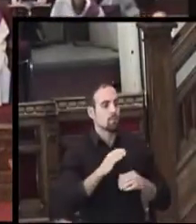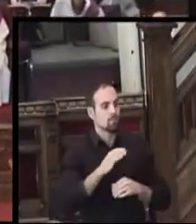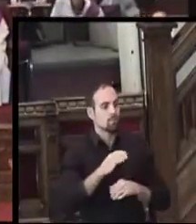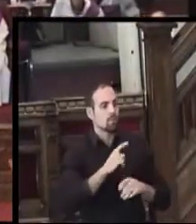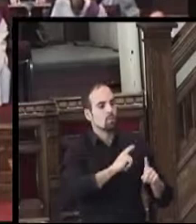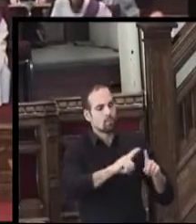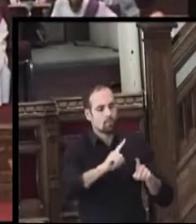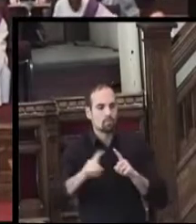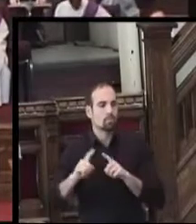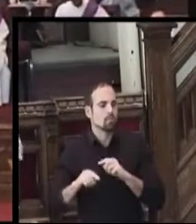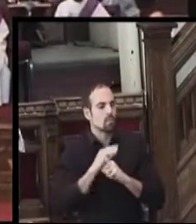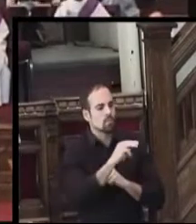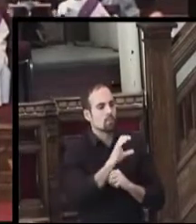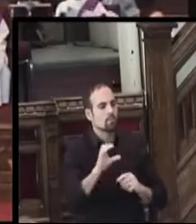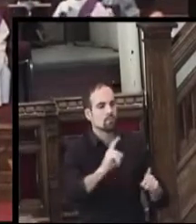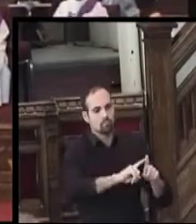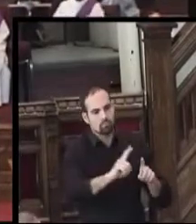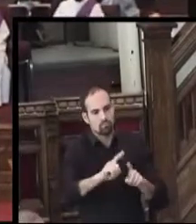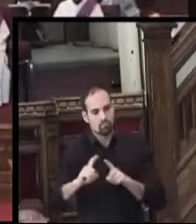about